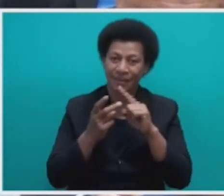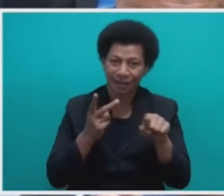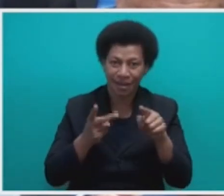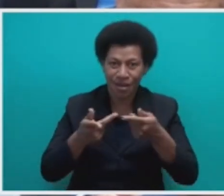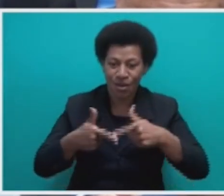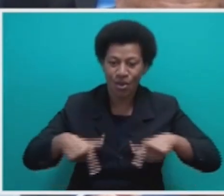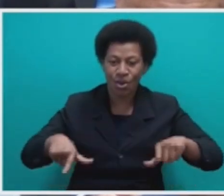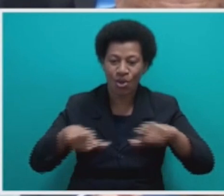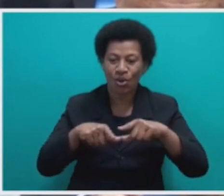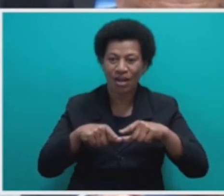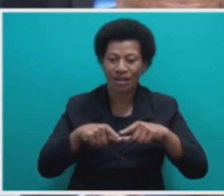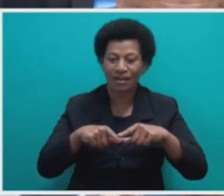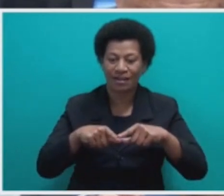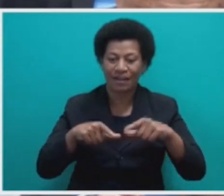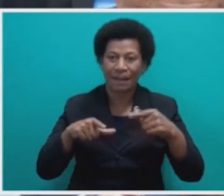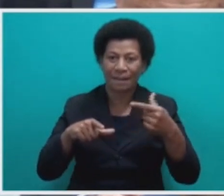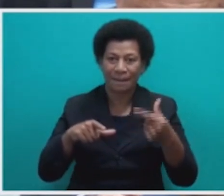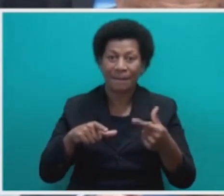at a lower price